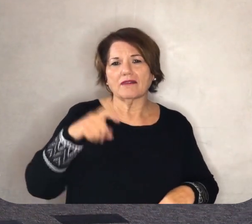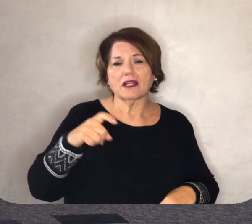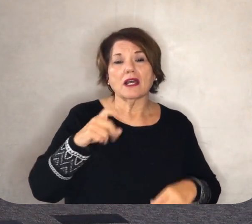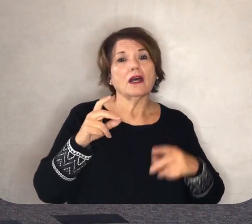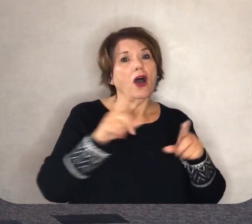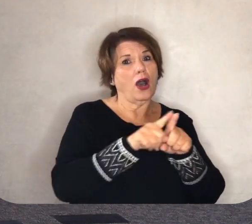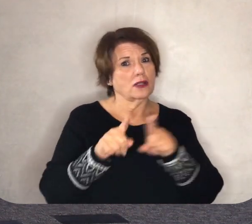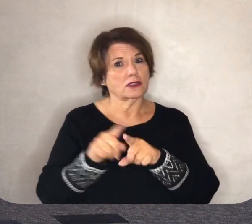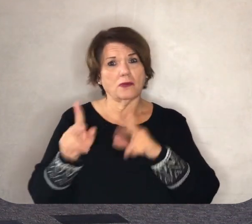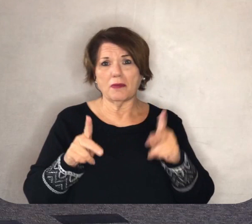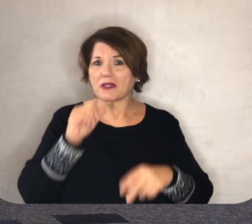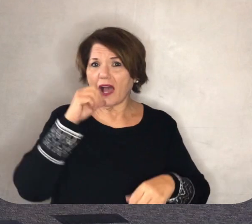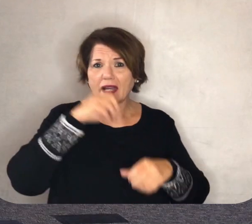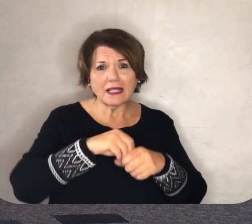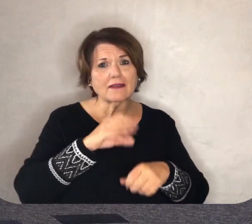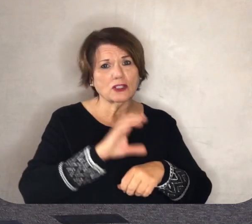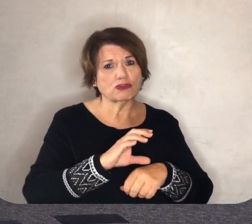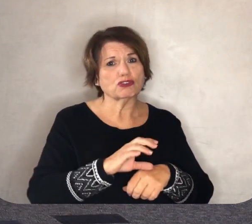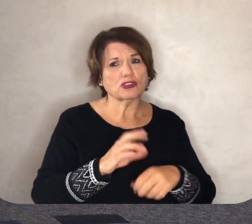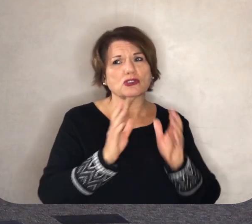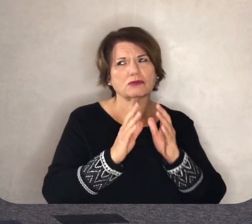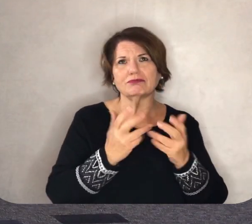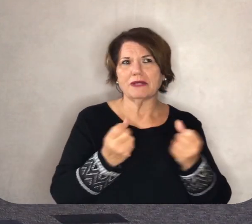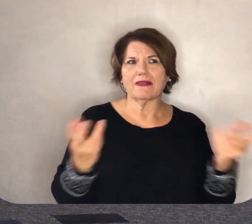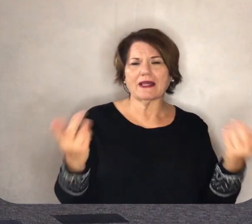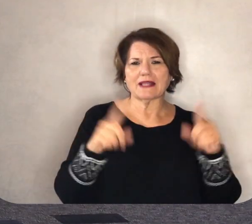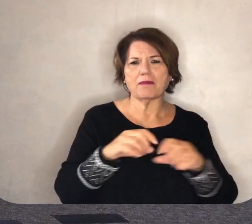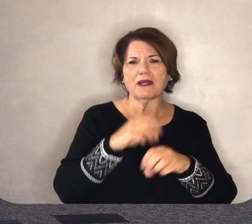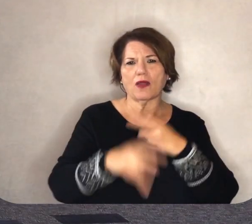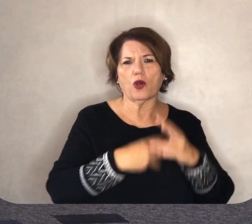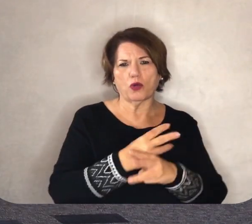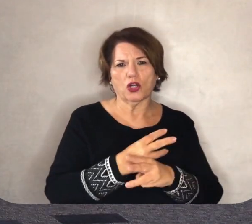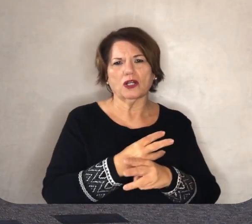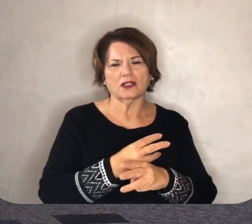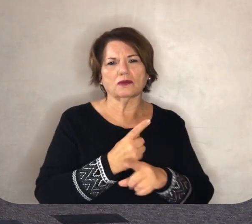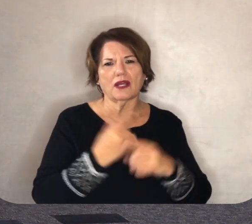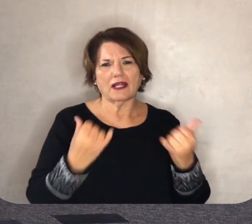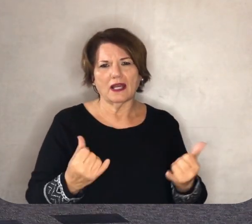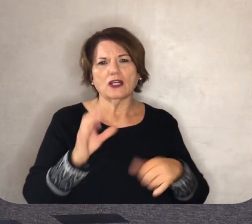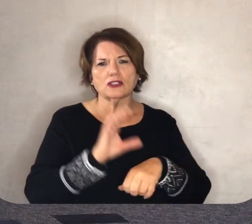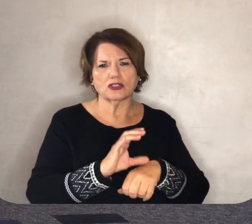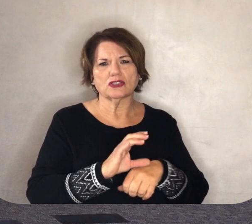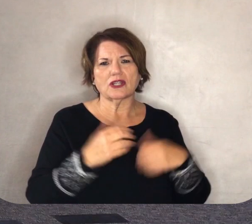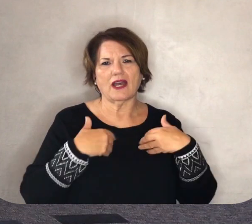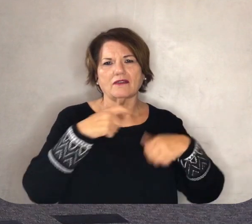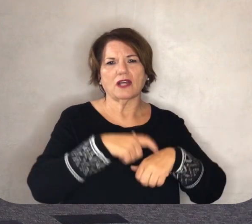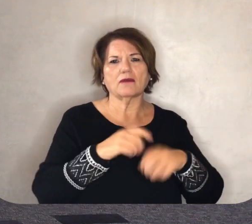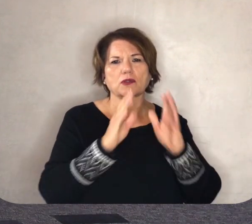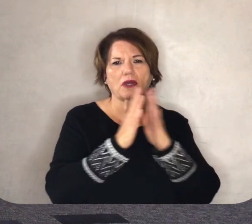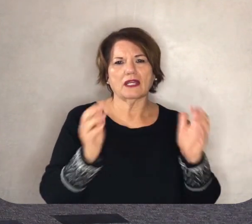church as well. Lots happening in the world, and so let's, as the church, just spend some time praying together this morning. Would you